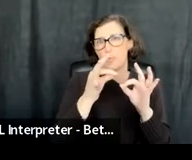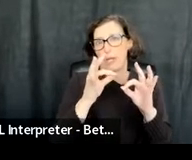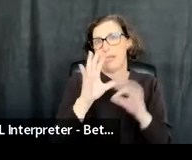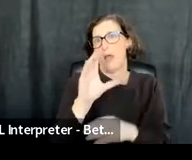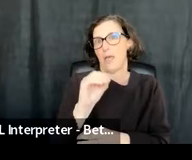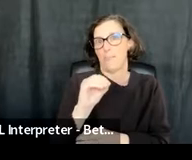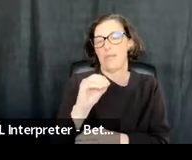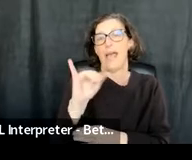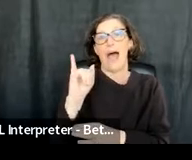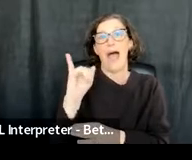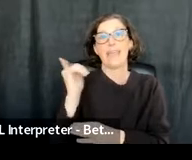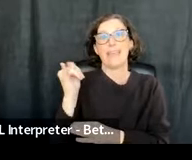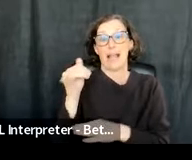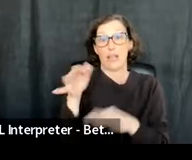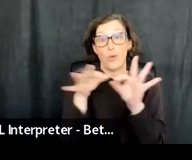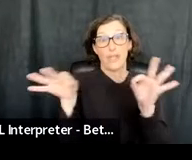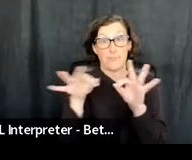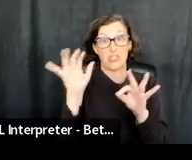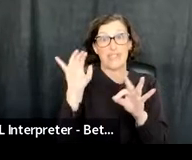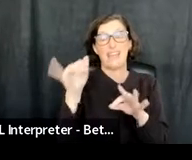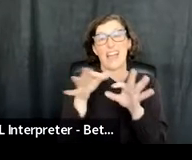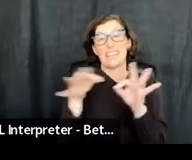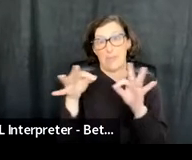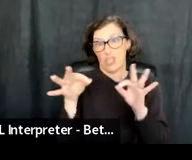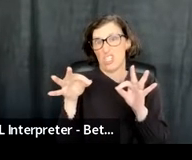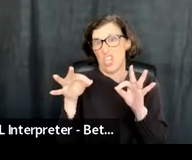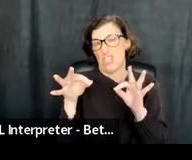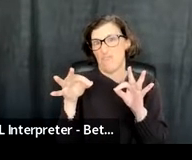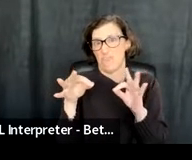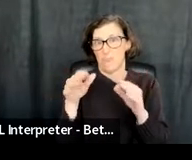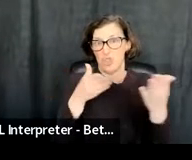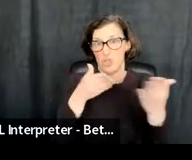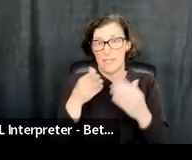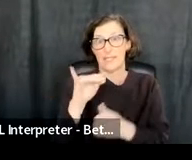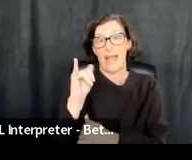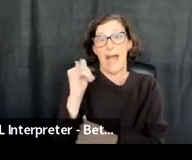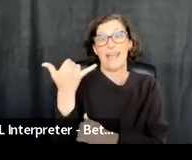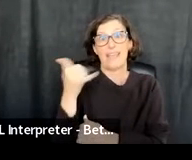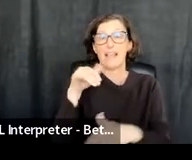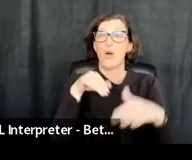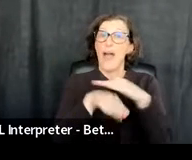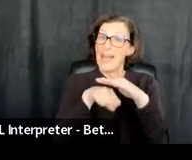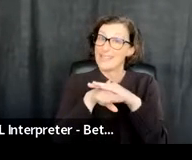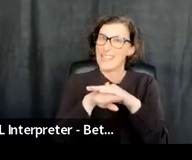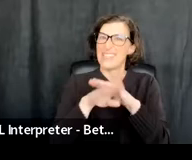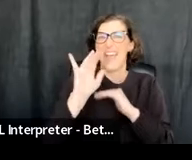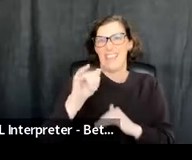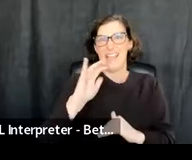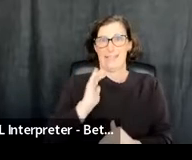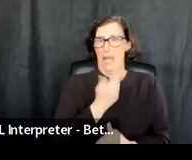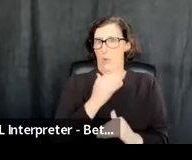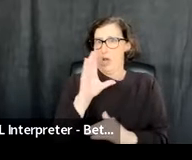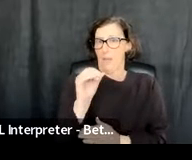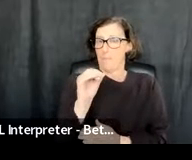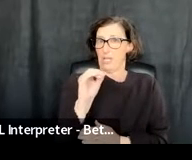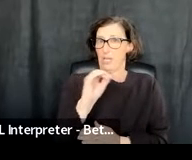Captions, which does captioning and transcription services, and iYellow Access, which is our company. And we're all